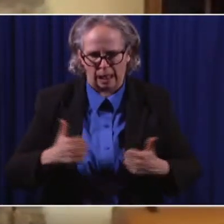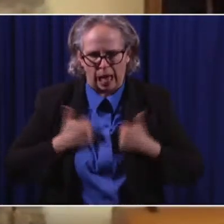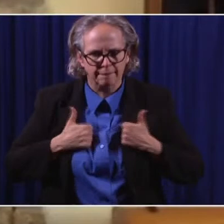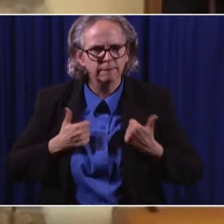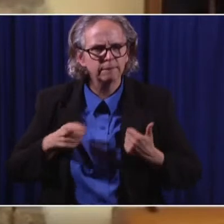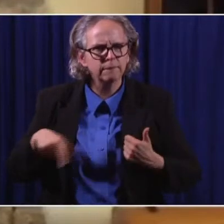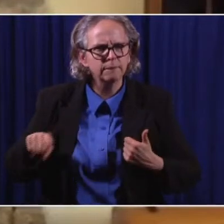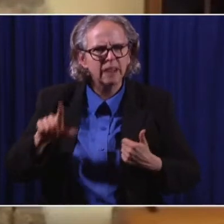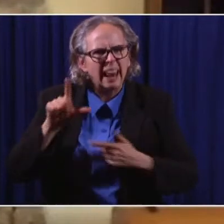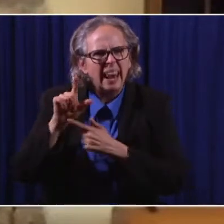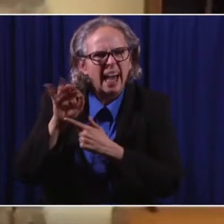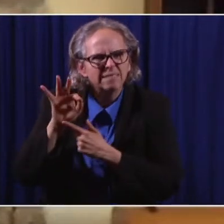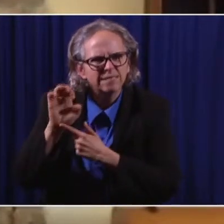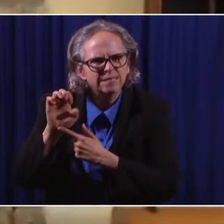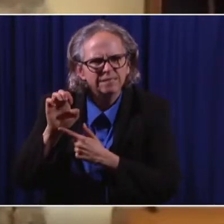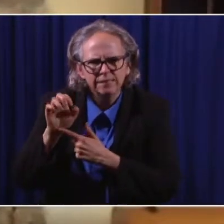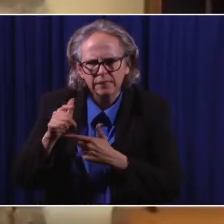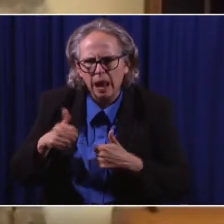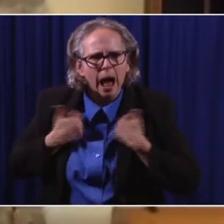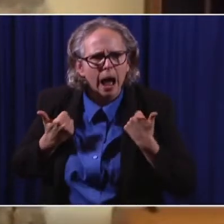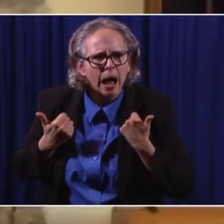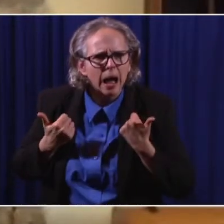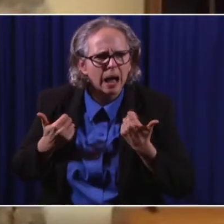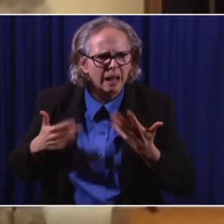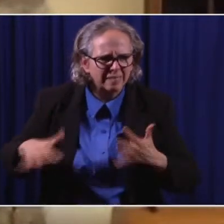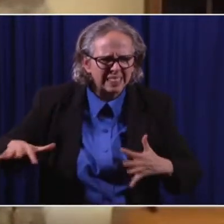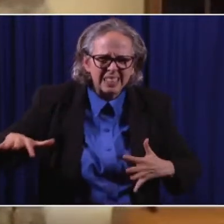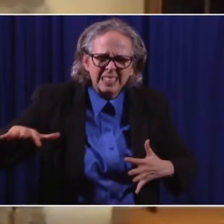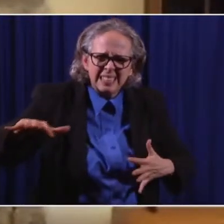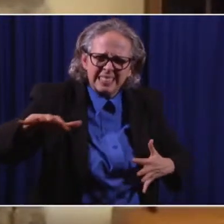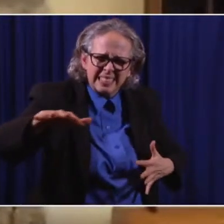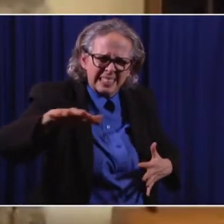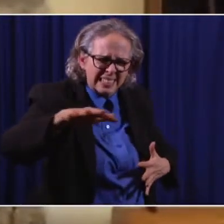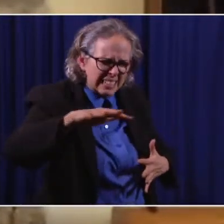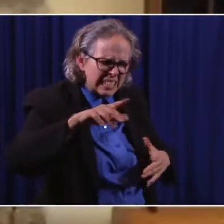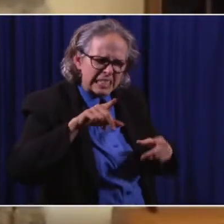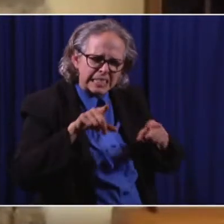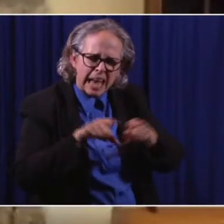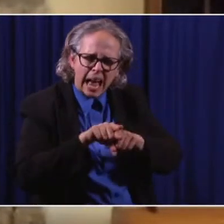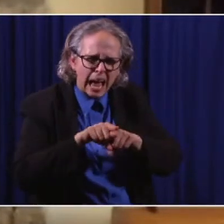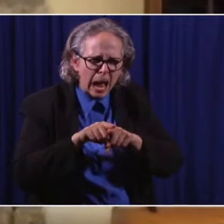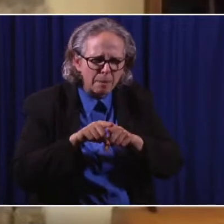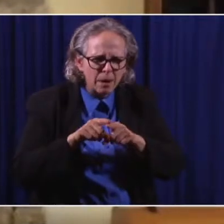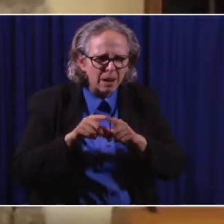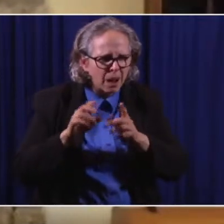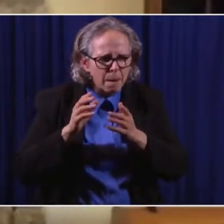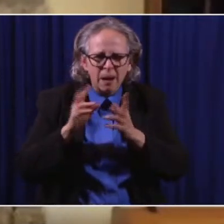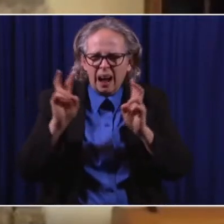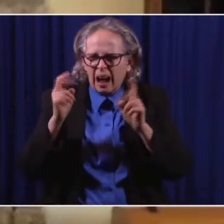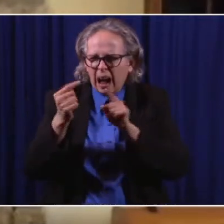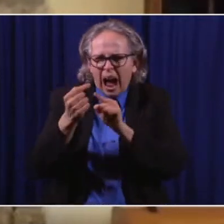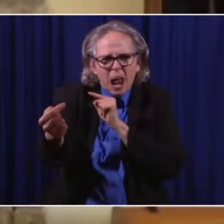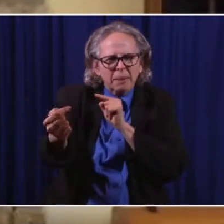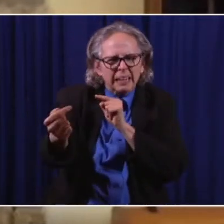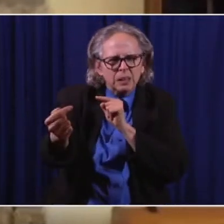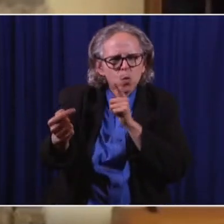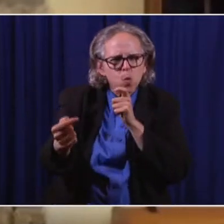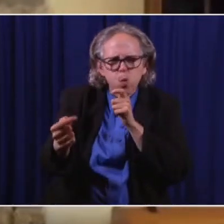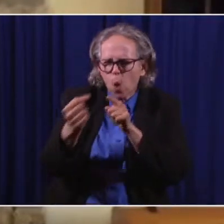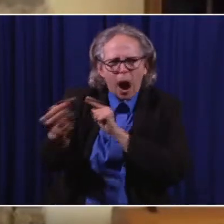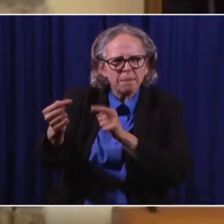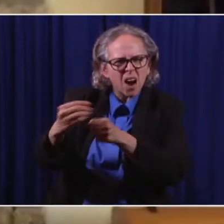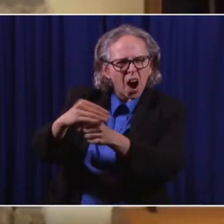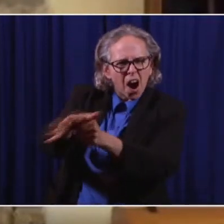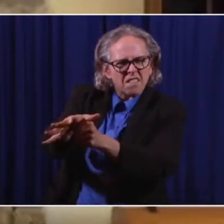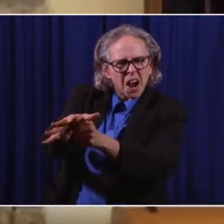We have a common enemy, and it's not masks versus those who believe in masks, those who don't. We're not